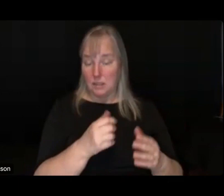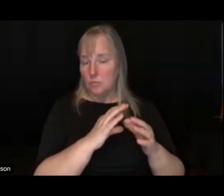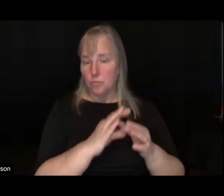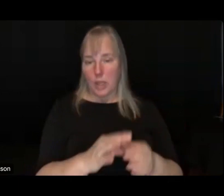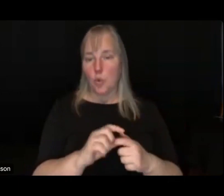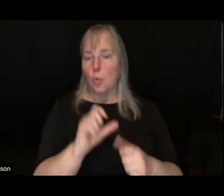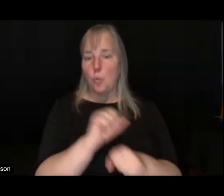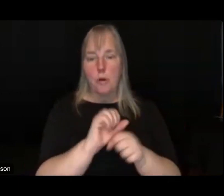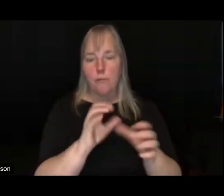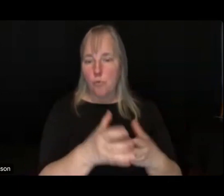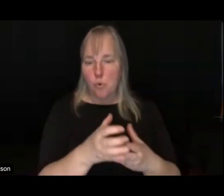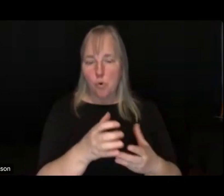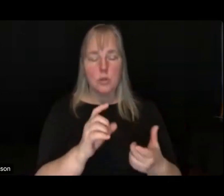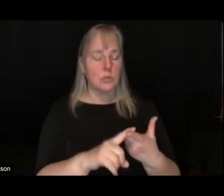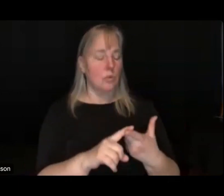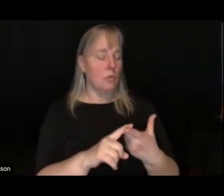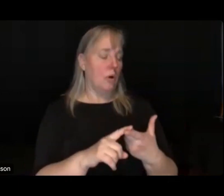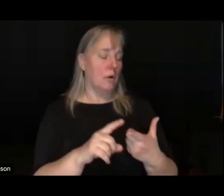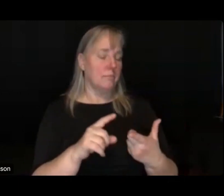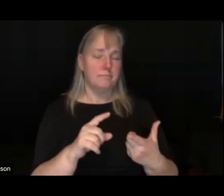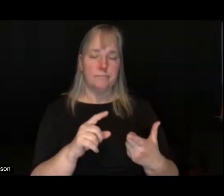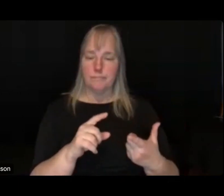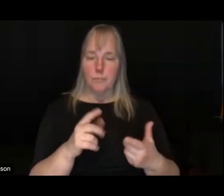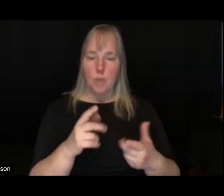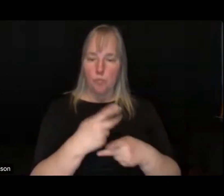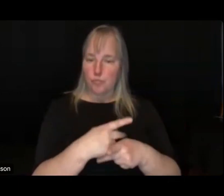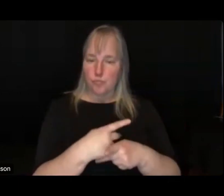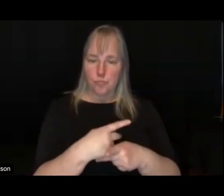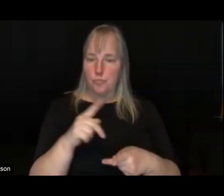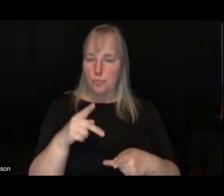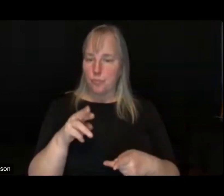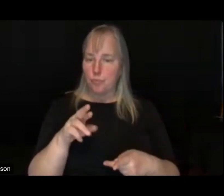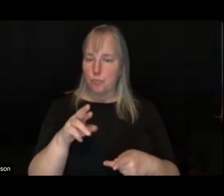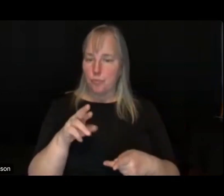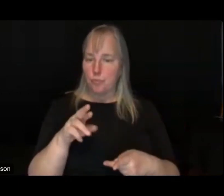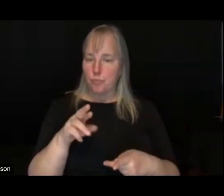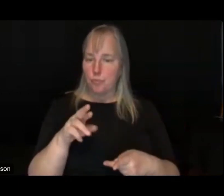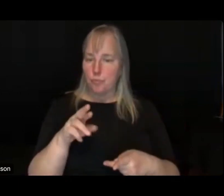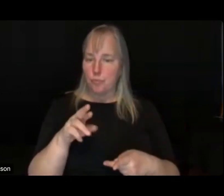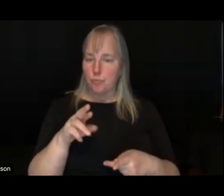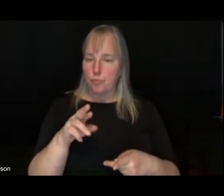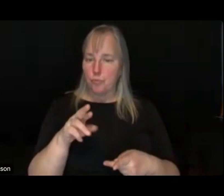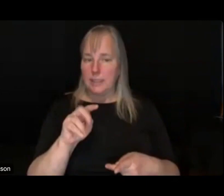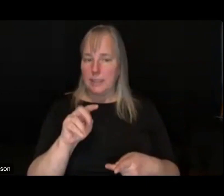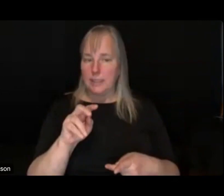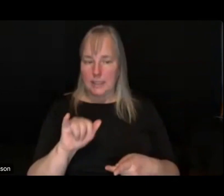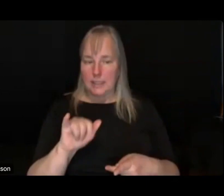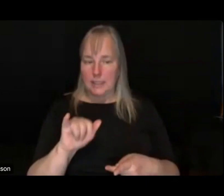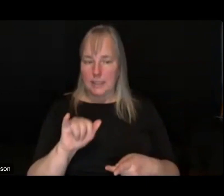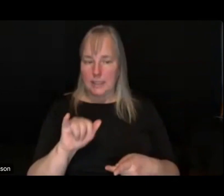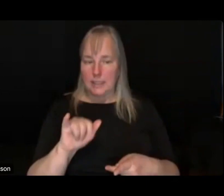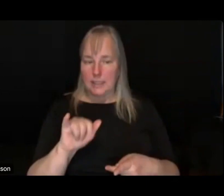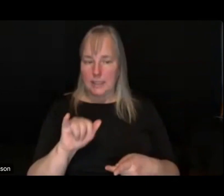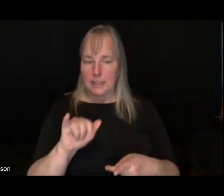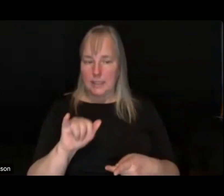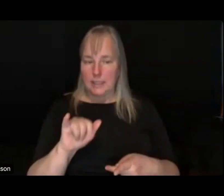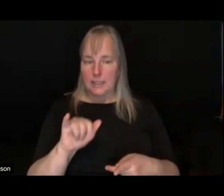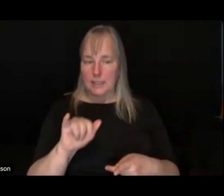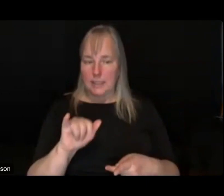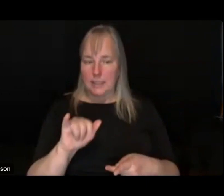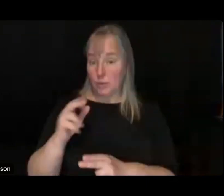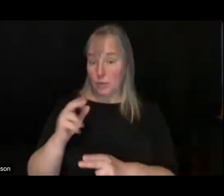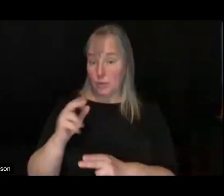workforce, around productivity? How can we use it as a tool? I think, but I think there's also an